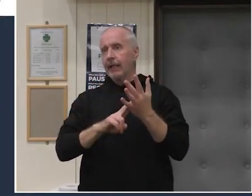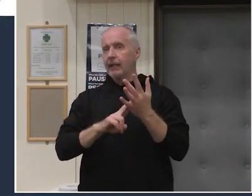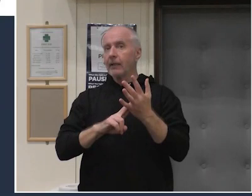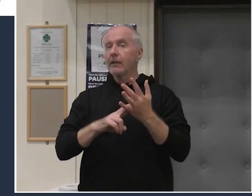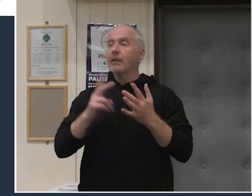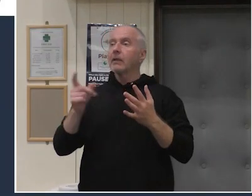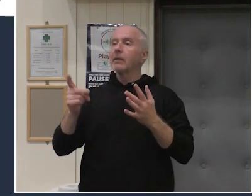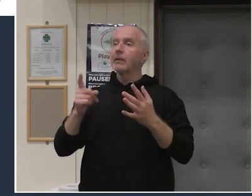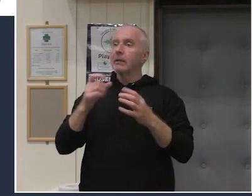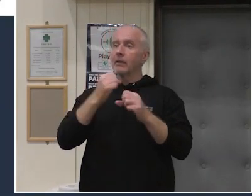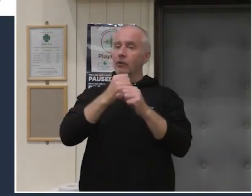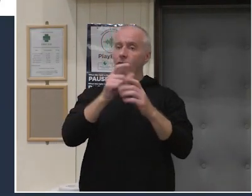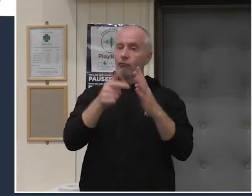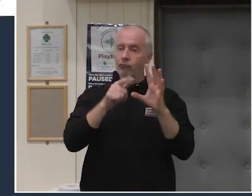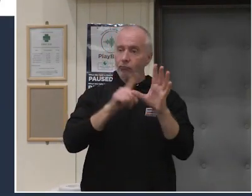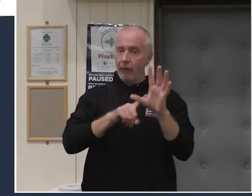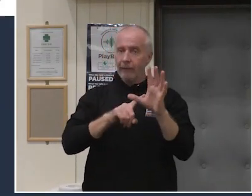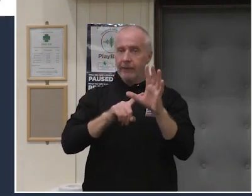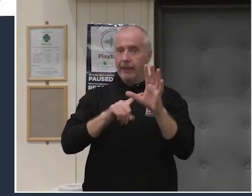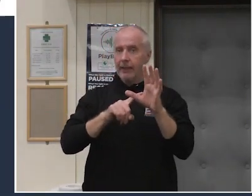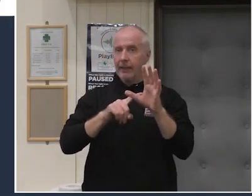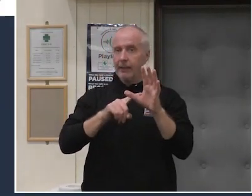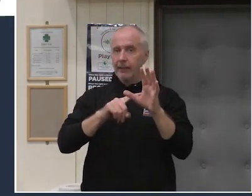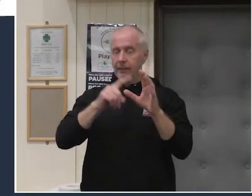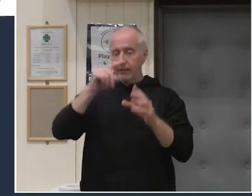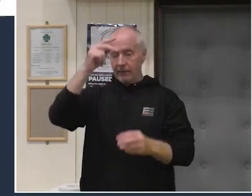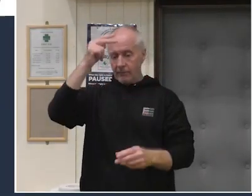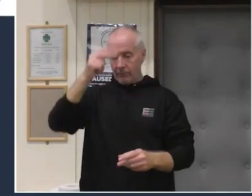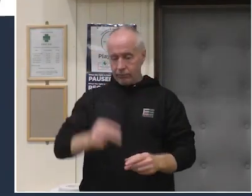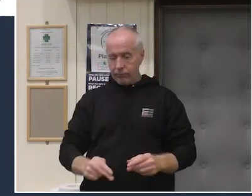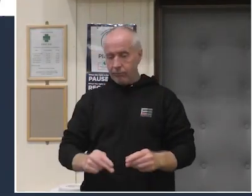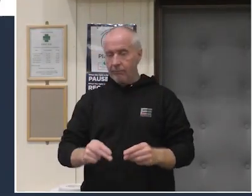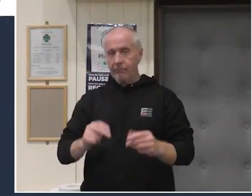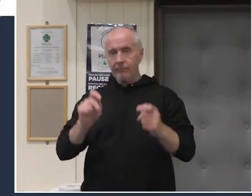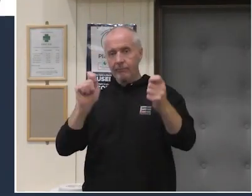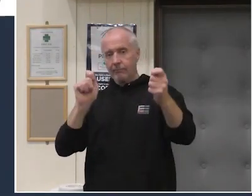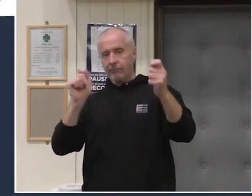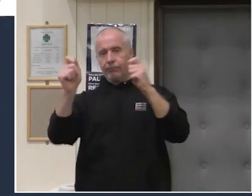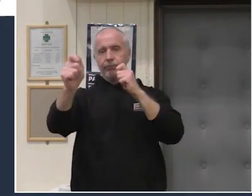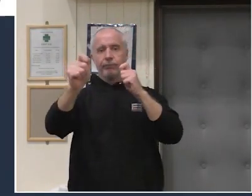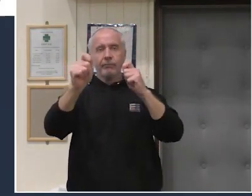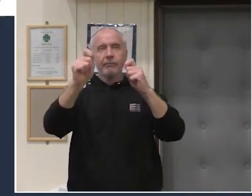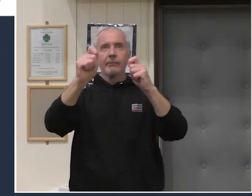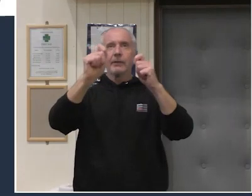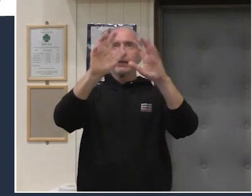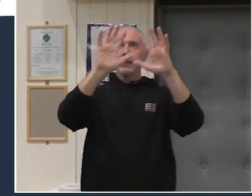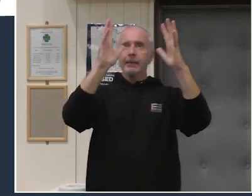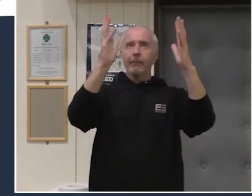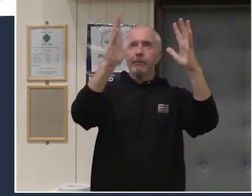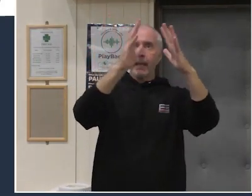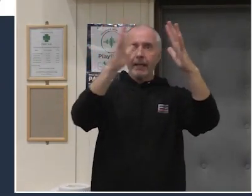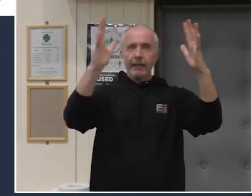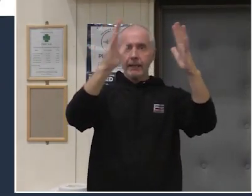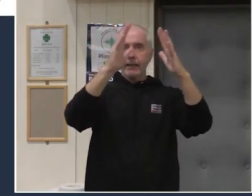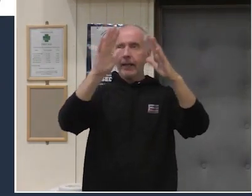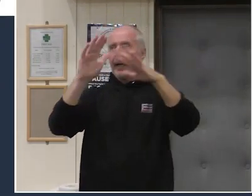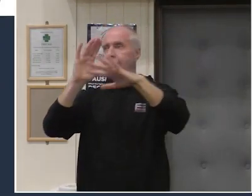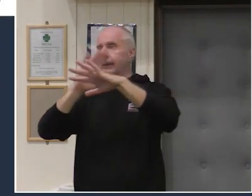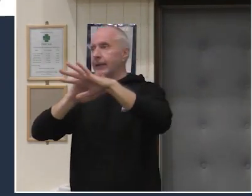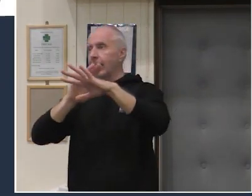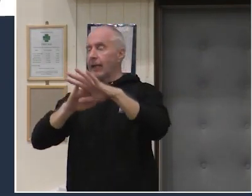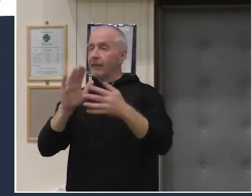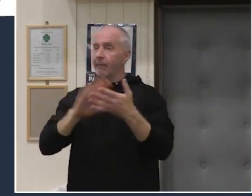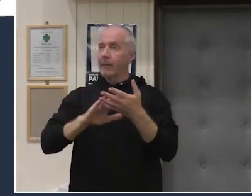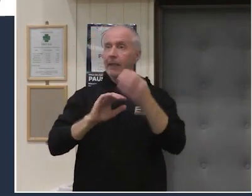gravity warps both space and time. This also means it's capable of bending light. So if we